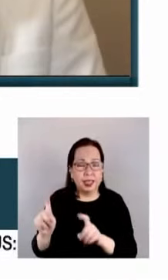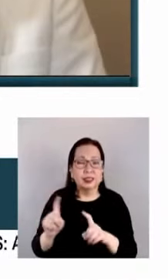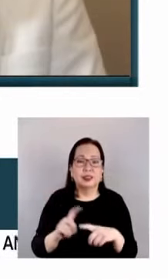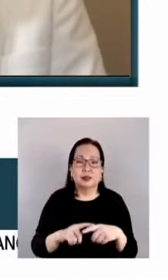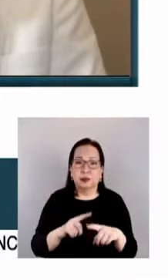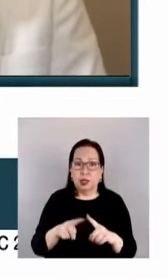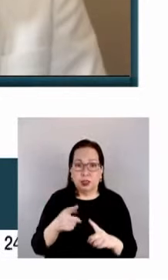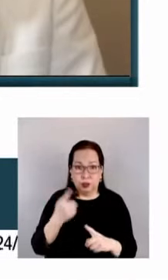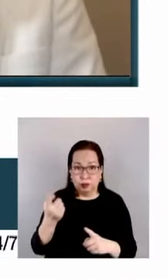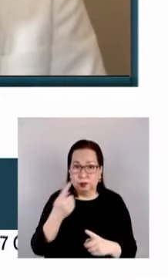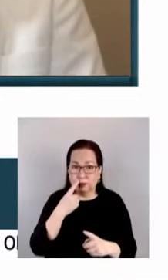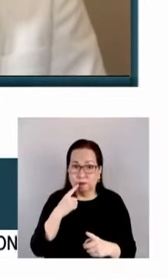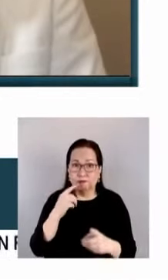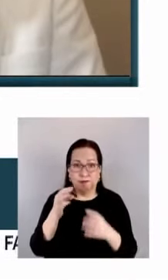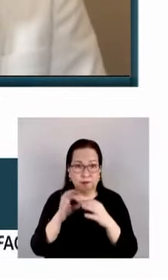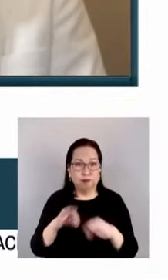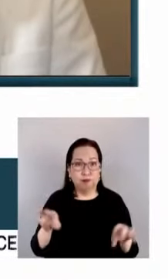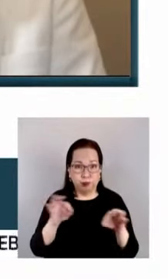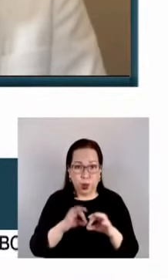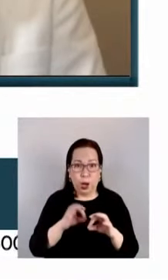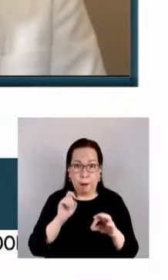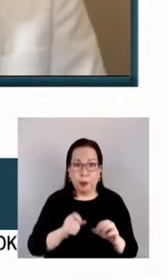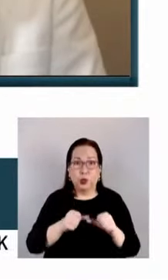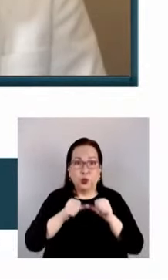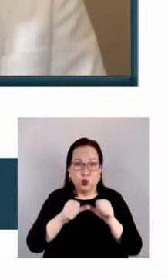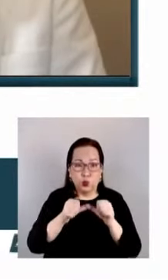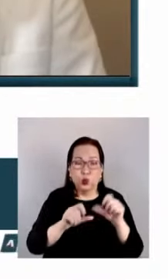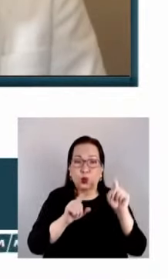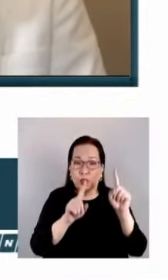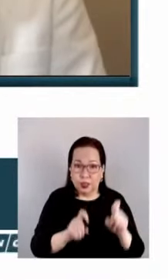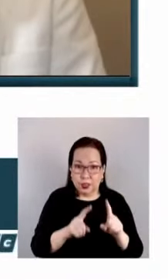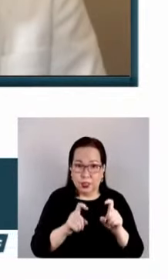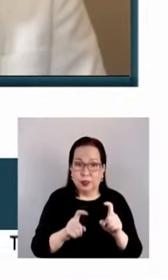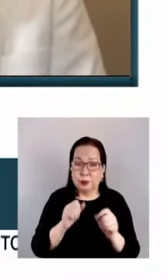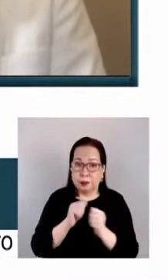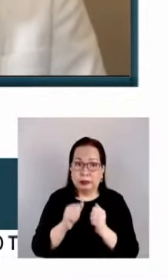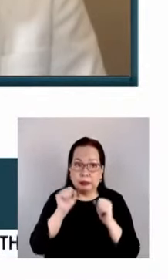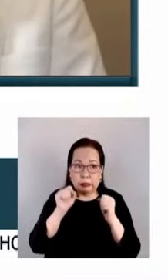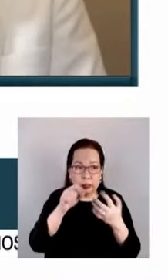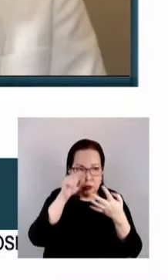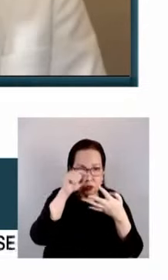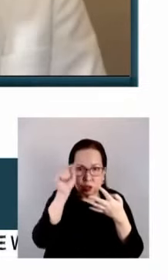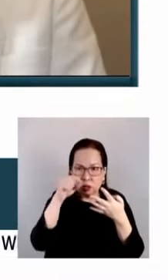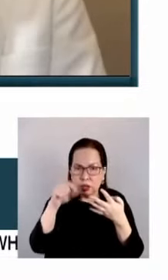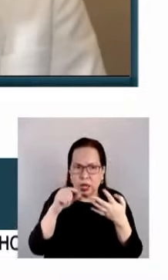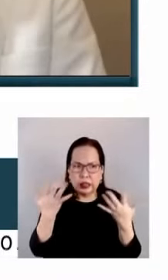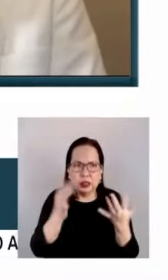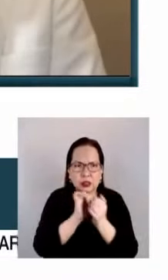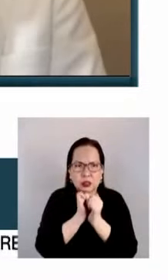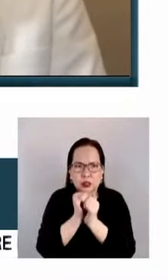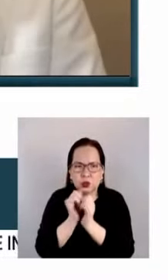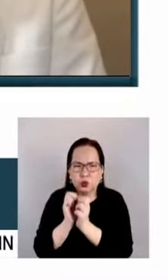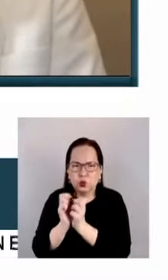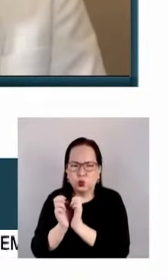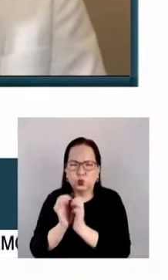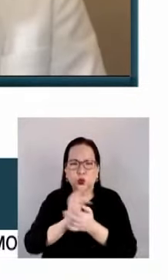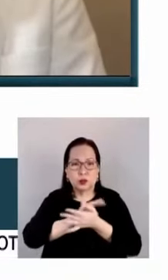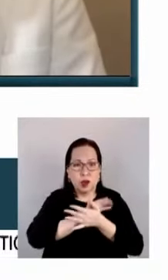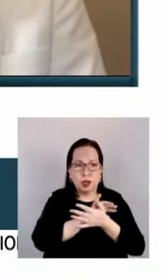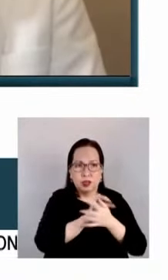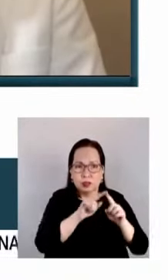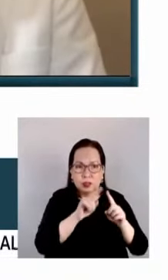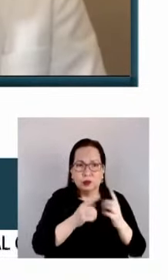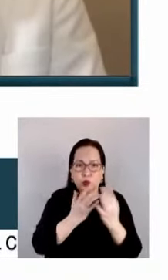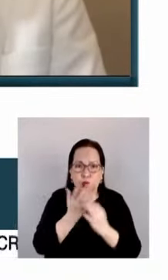that it's important for testing to still happen so we can track the evolution of this virus through sequencing.